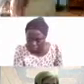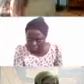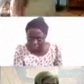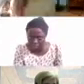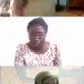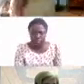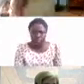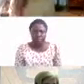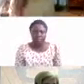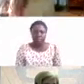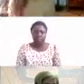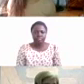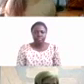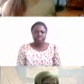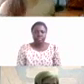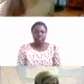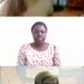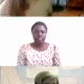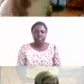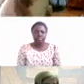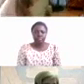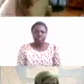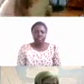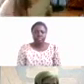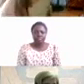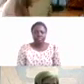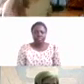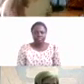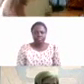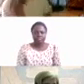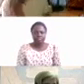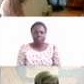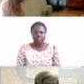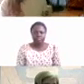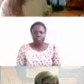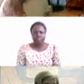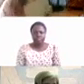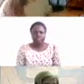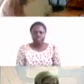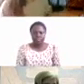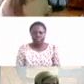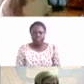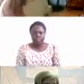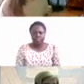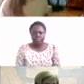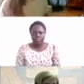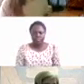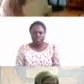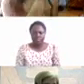Est-ce que vous êtes en train d'attendre? Can you hear us?